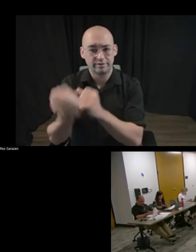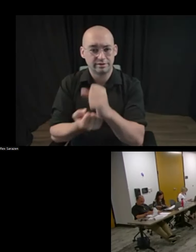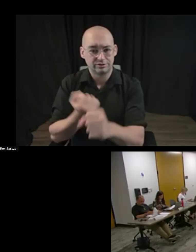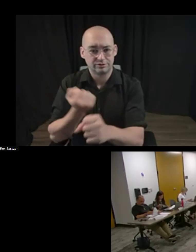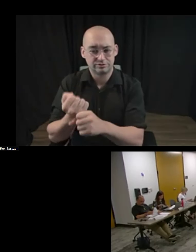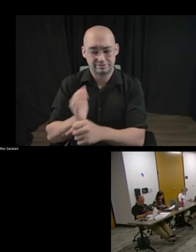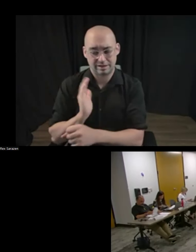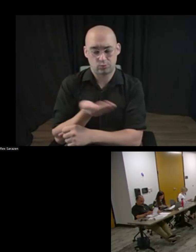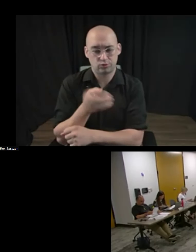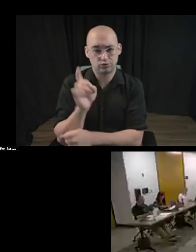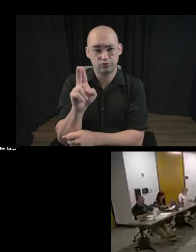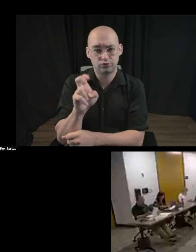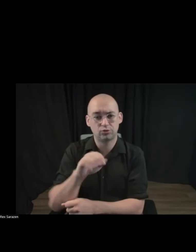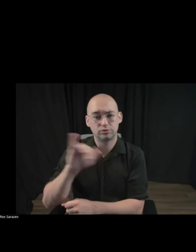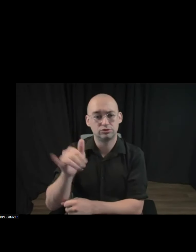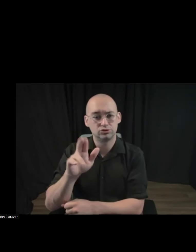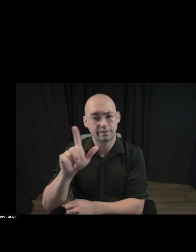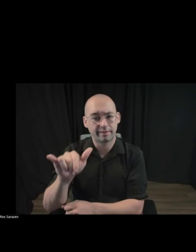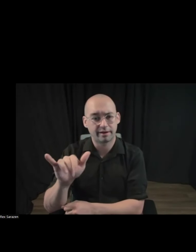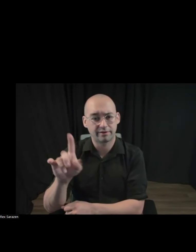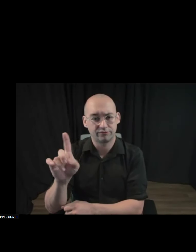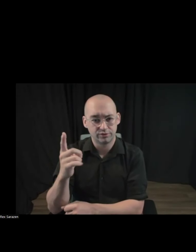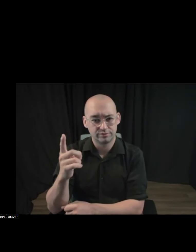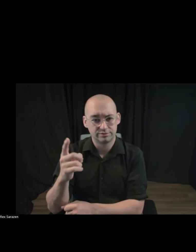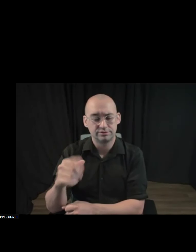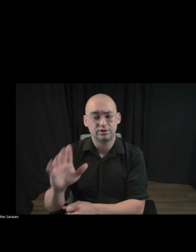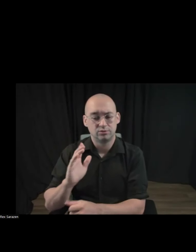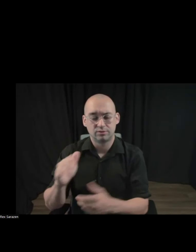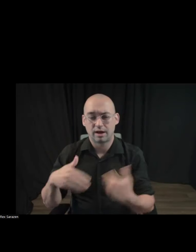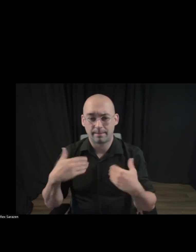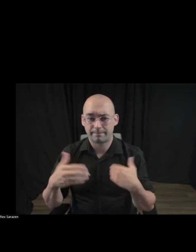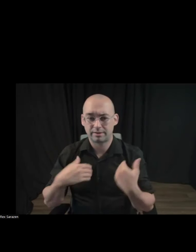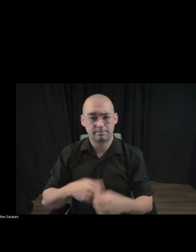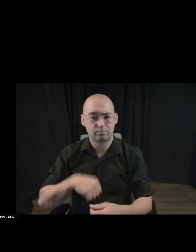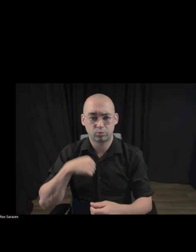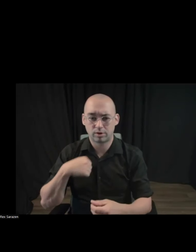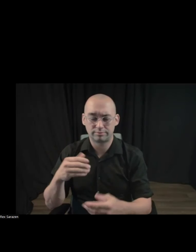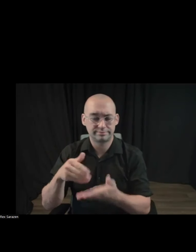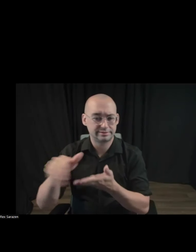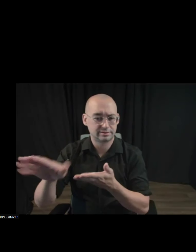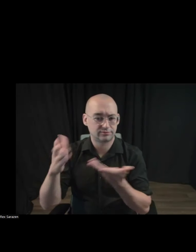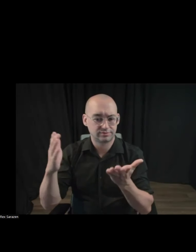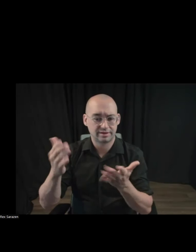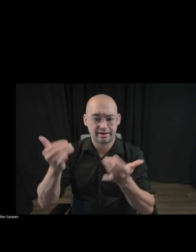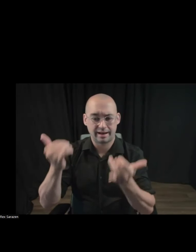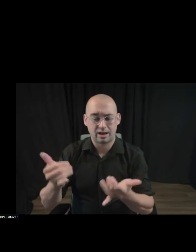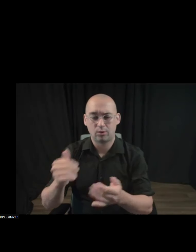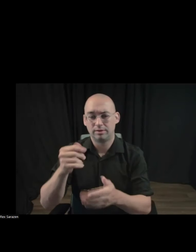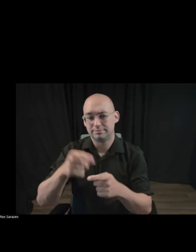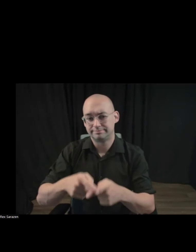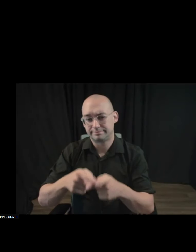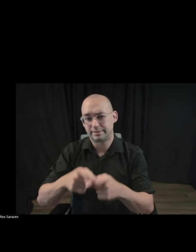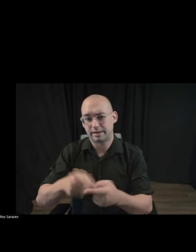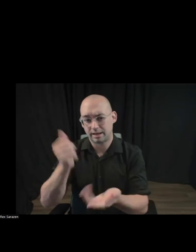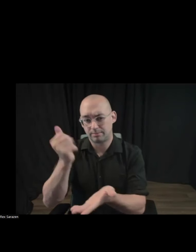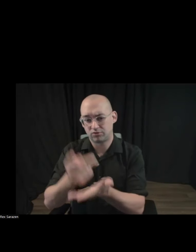July 1st. We got it in the day before. We're really proud of that. And it is now pending approval with ACL, the Federal